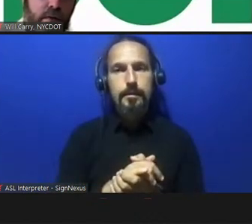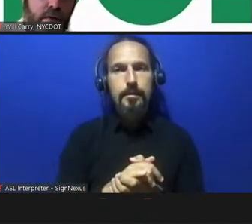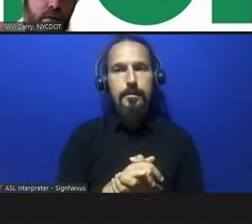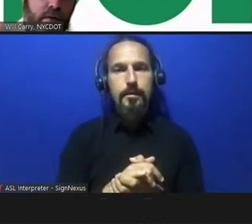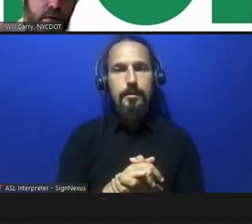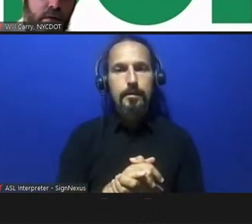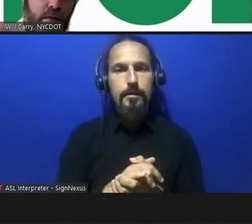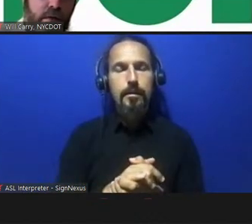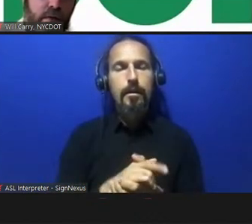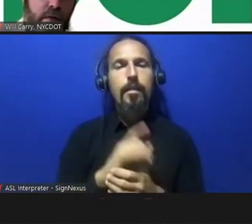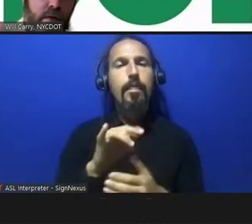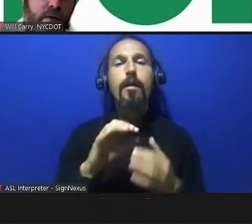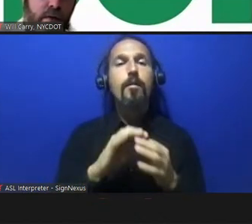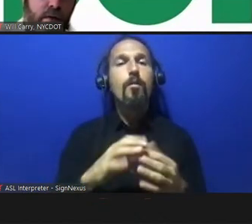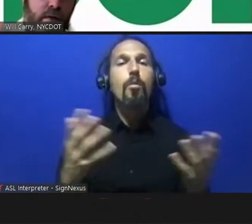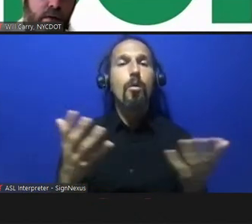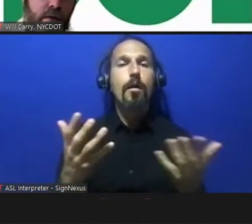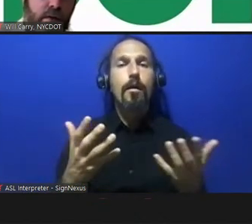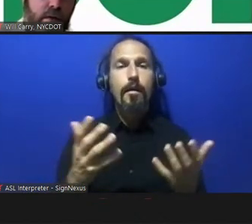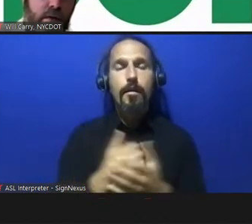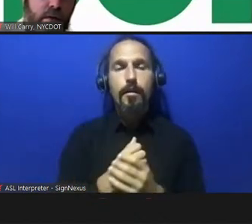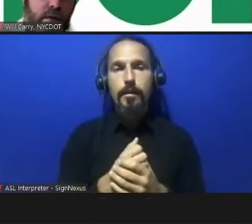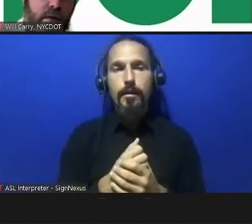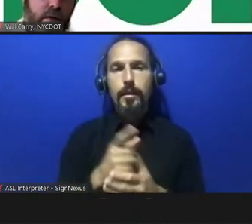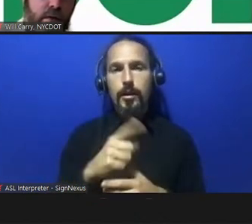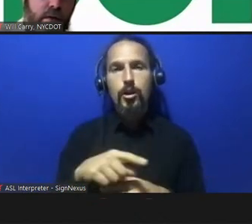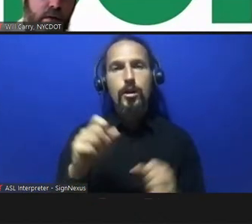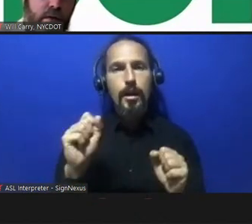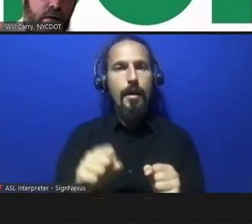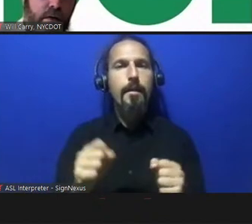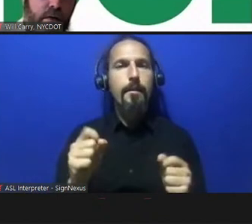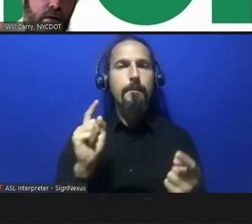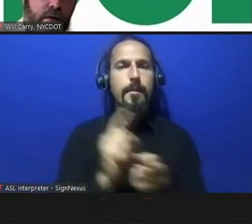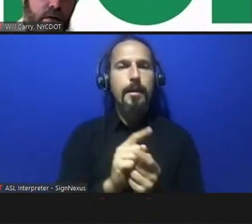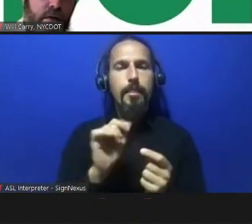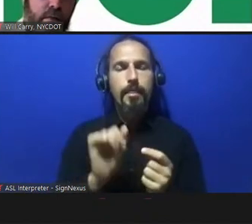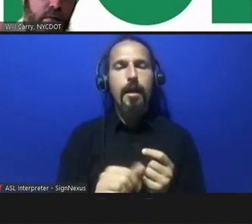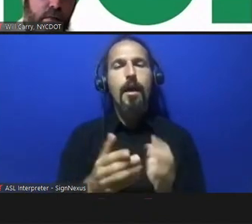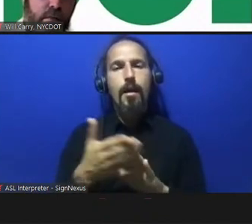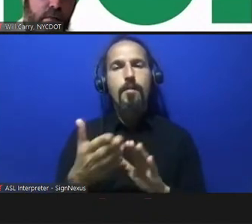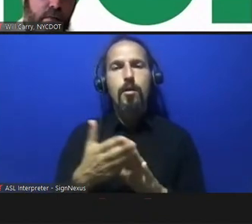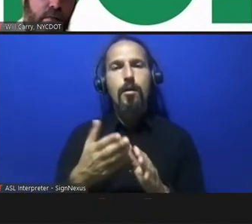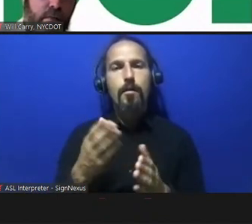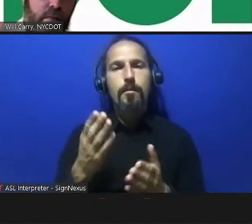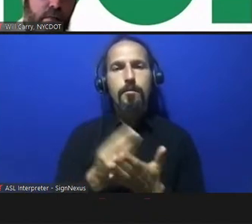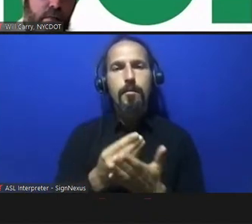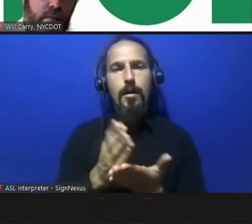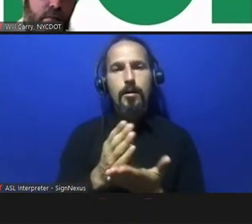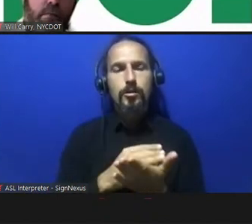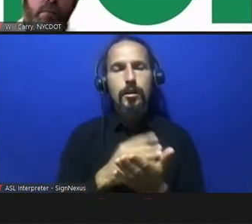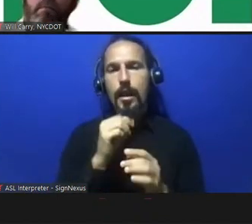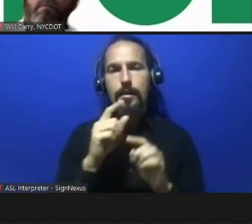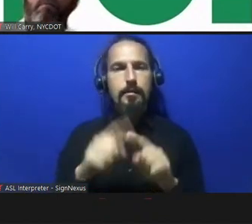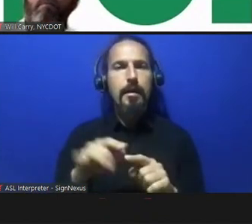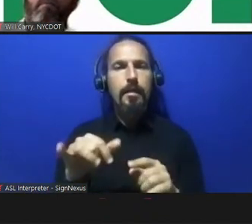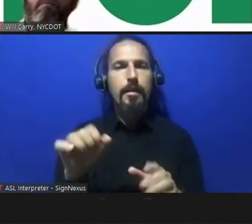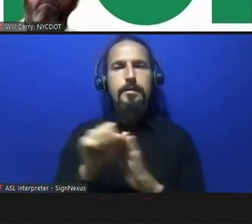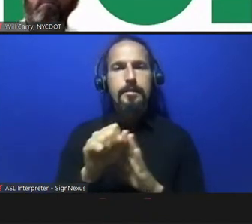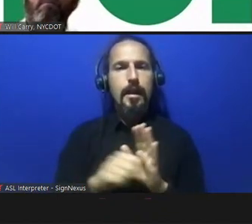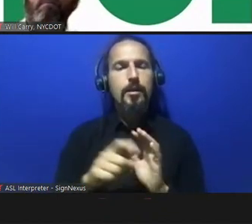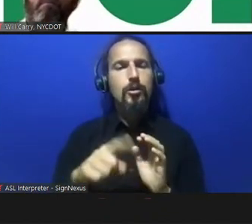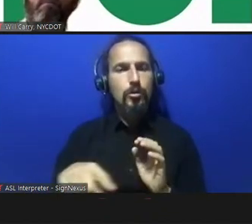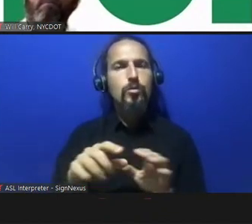all about you know being able to meet the operating budget without depending on the state which you often